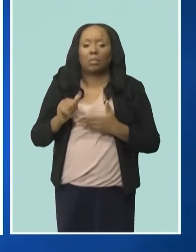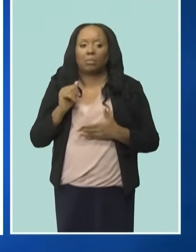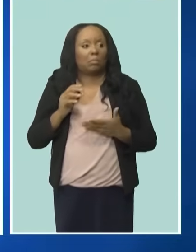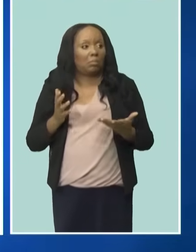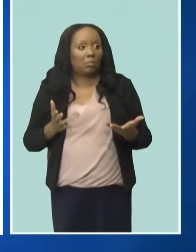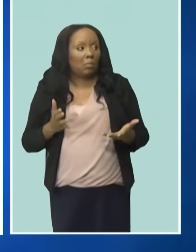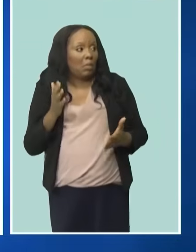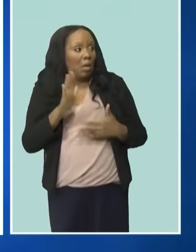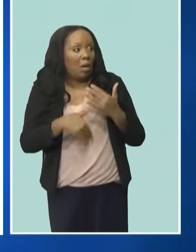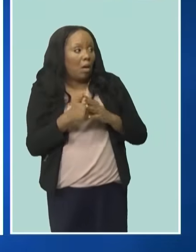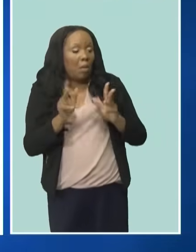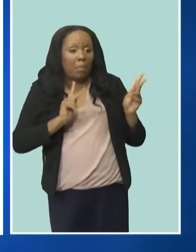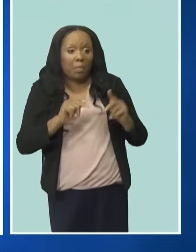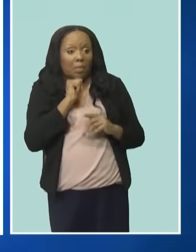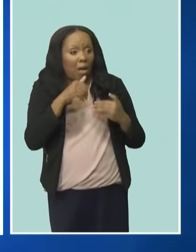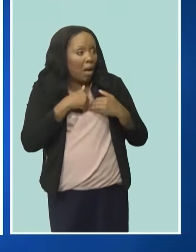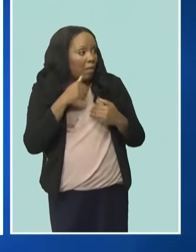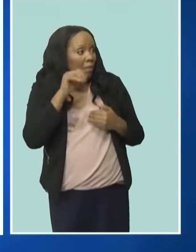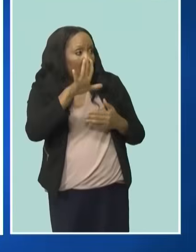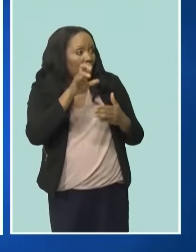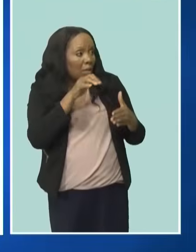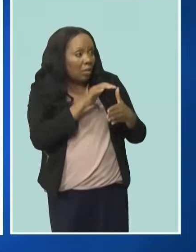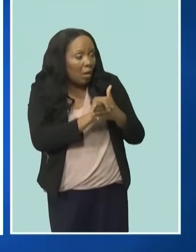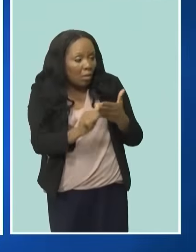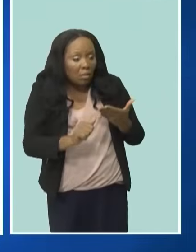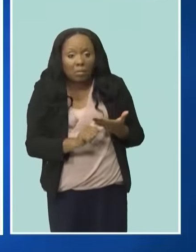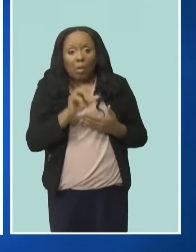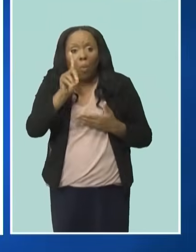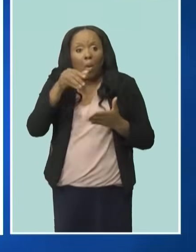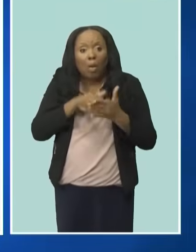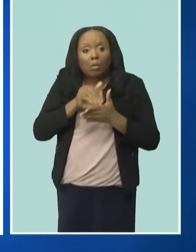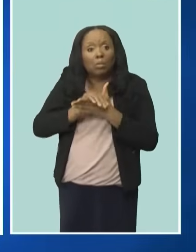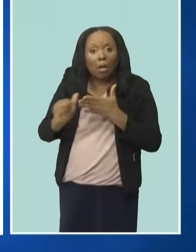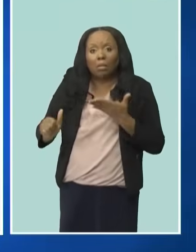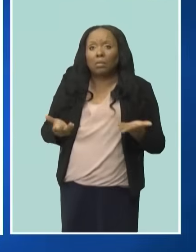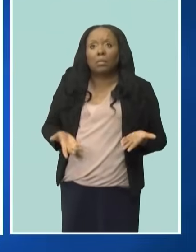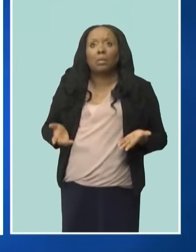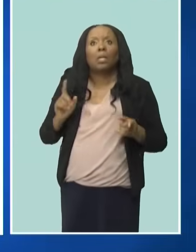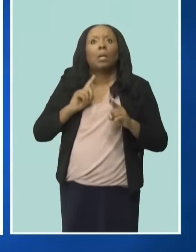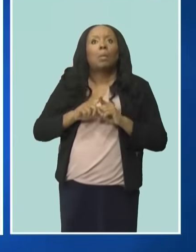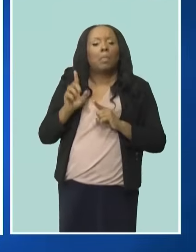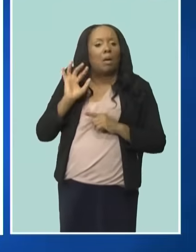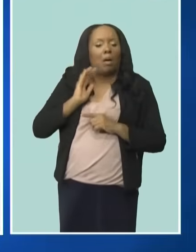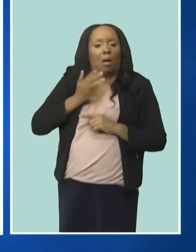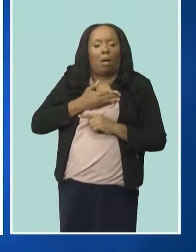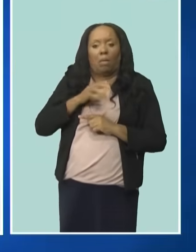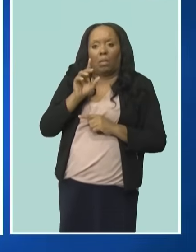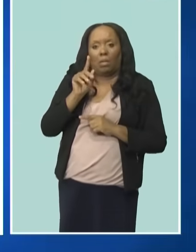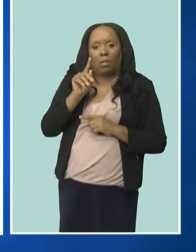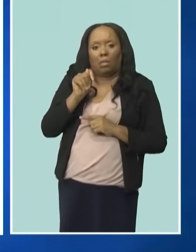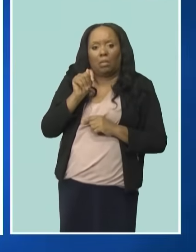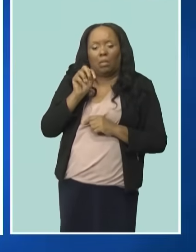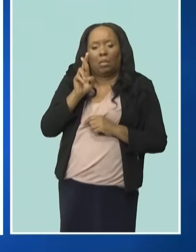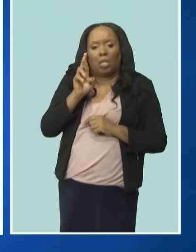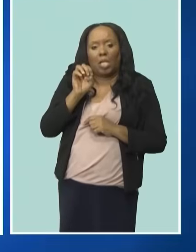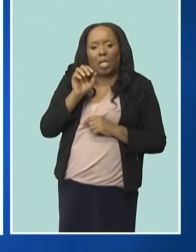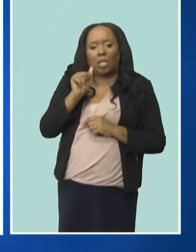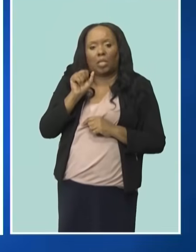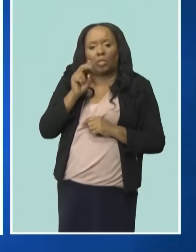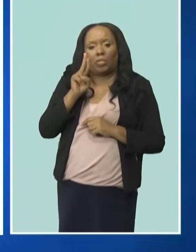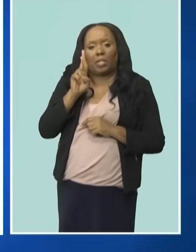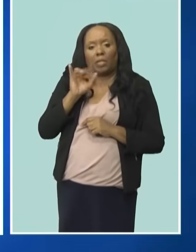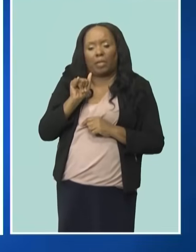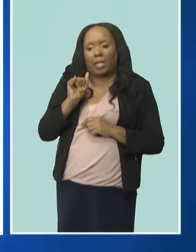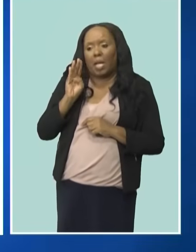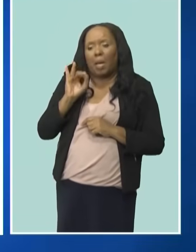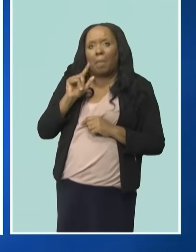or $1,000 that they can pay now, but those are over a 5-year period. Our treasury bills, 90 days or 91 days